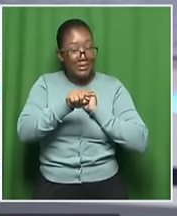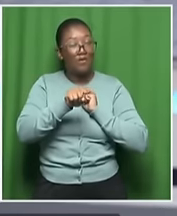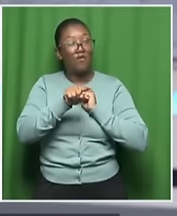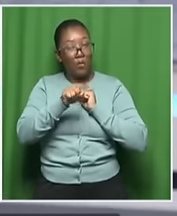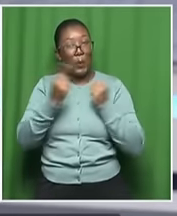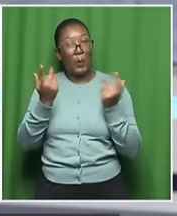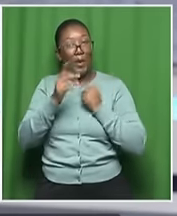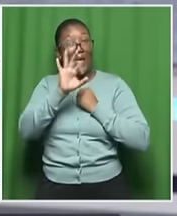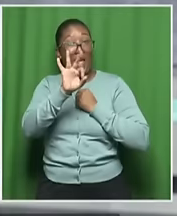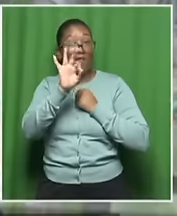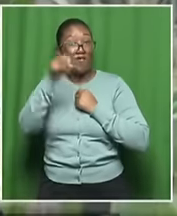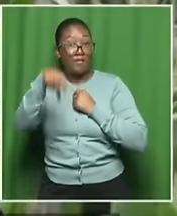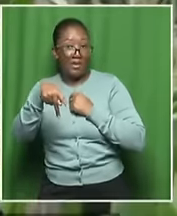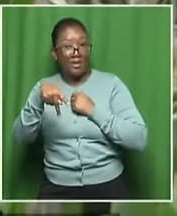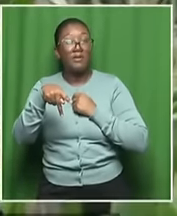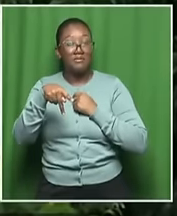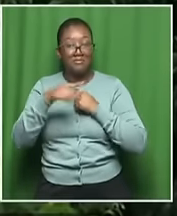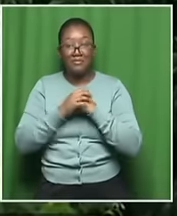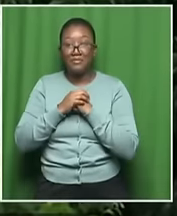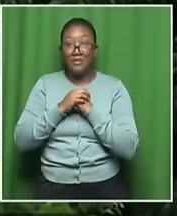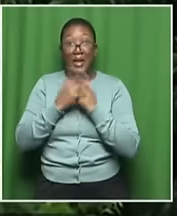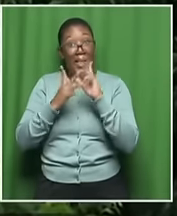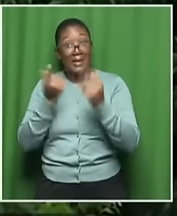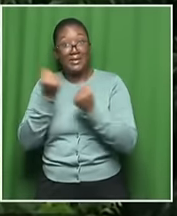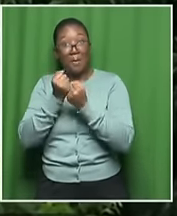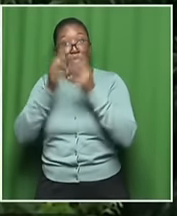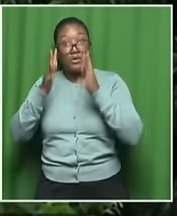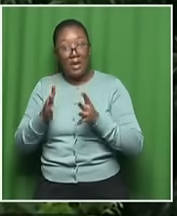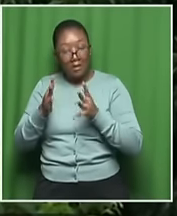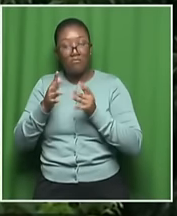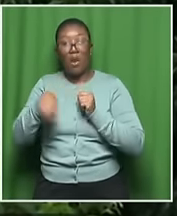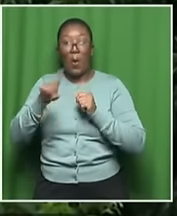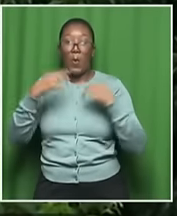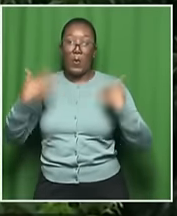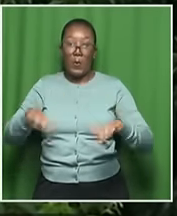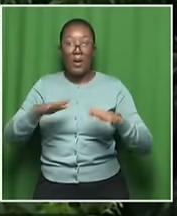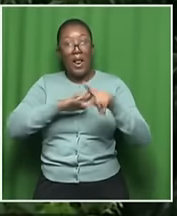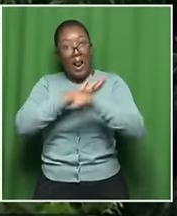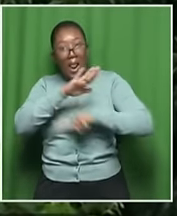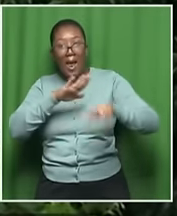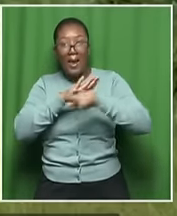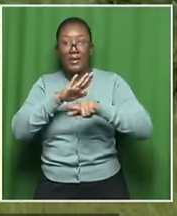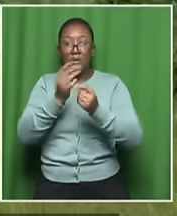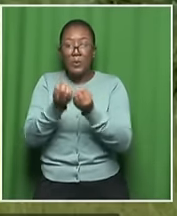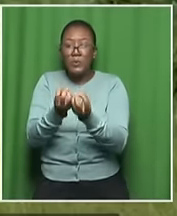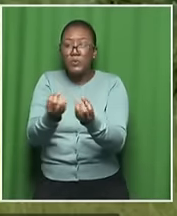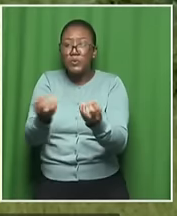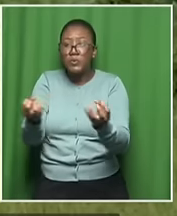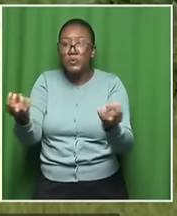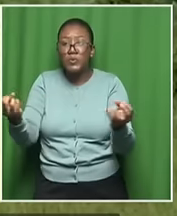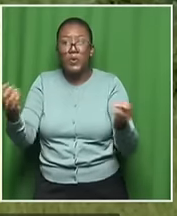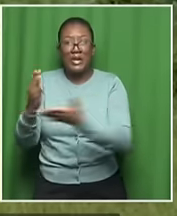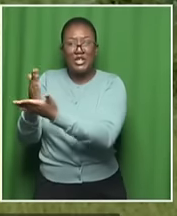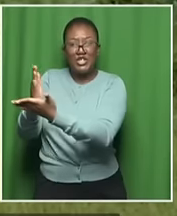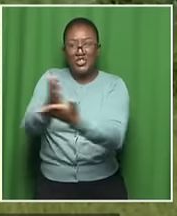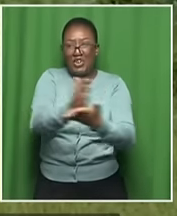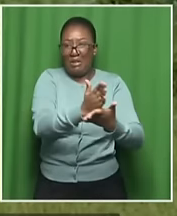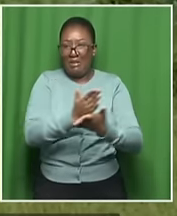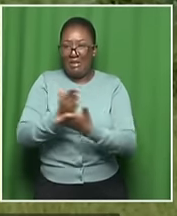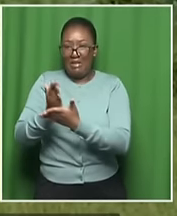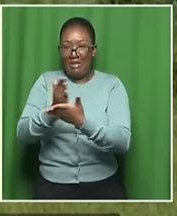and its constituency. Talk to us about a land redistribution and again the question